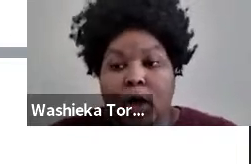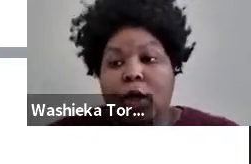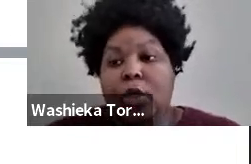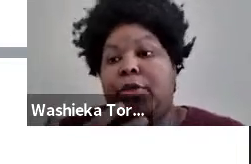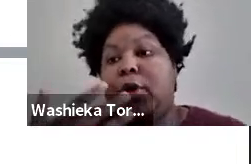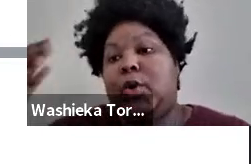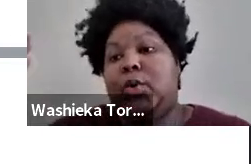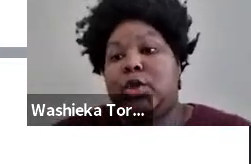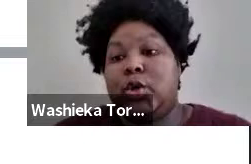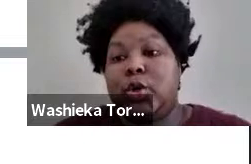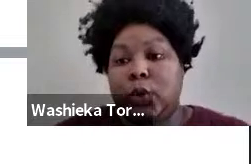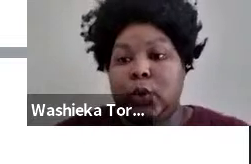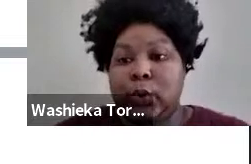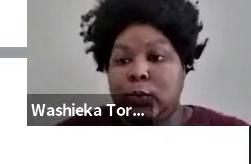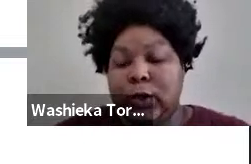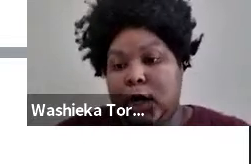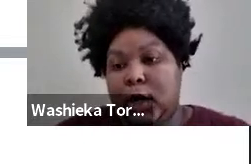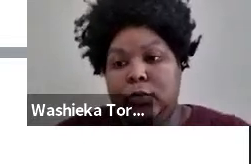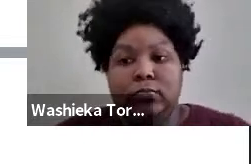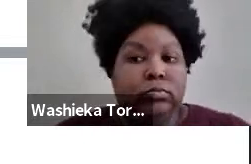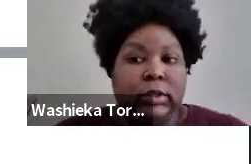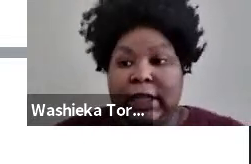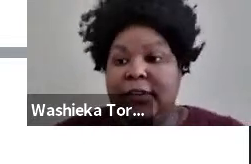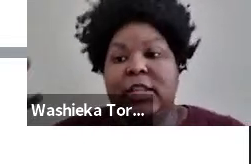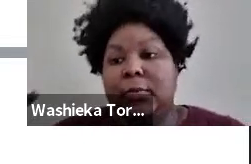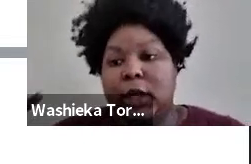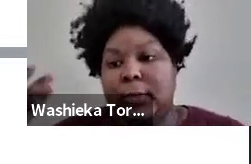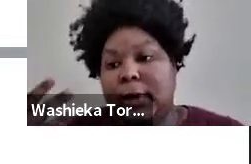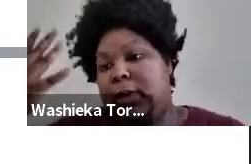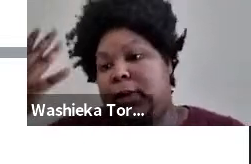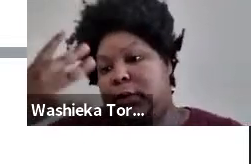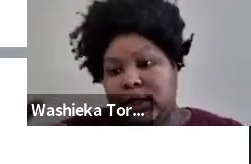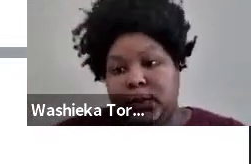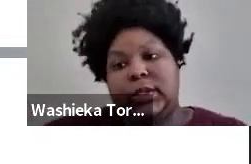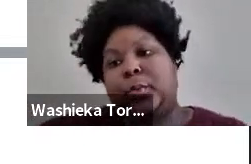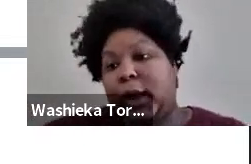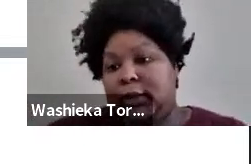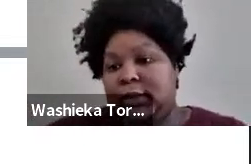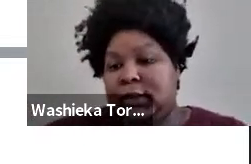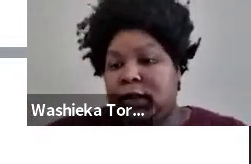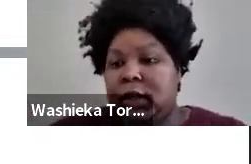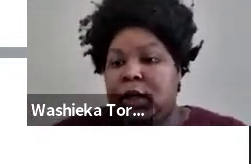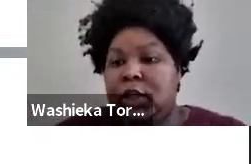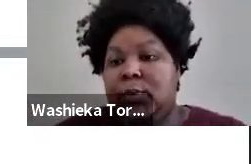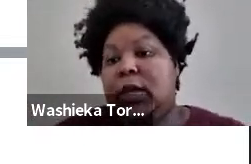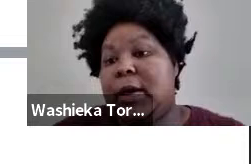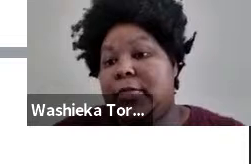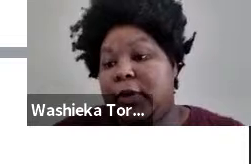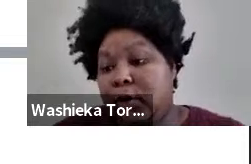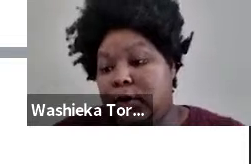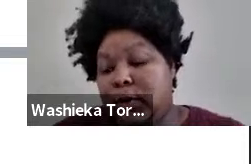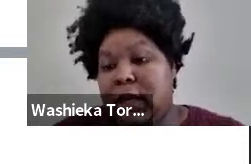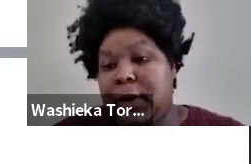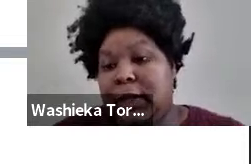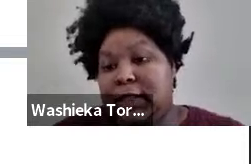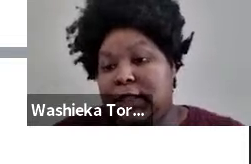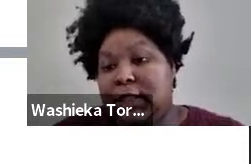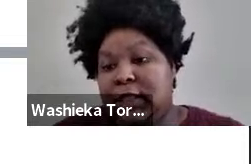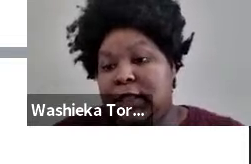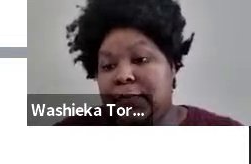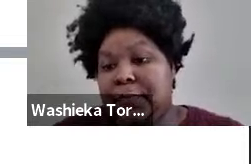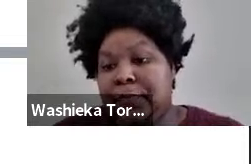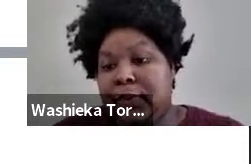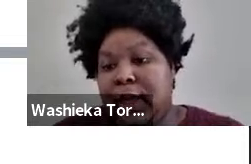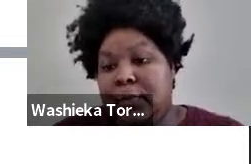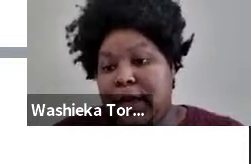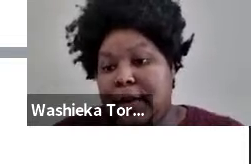or those who, live in the community, maybe do sex work somewhere else. Do we think about those when we're thinking about